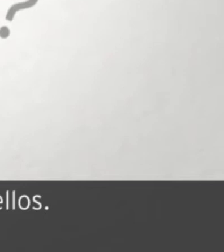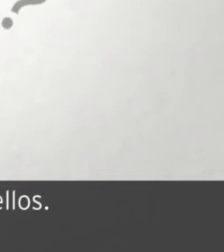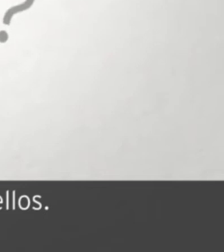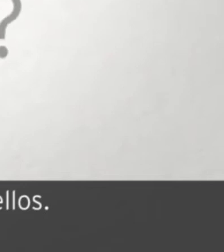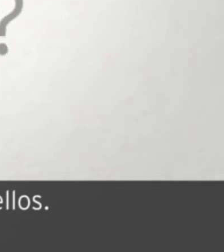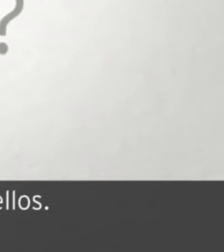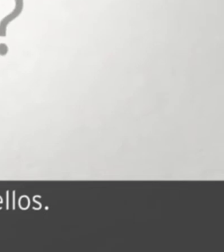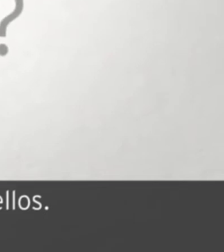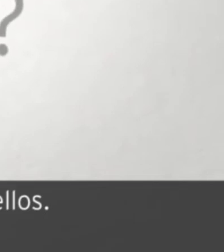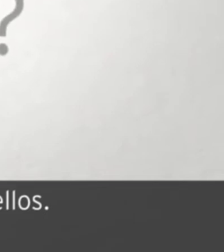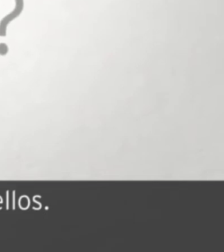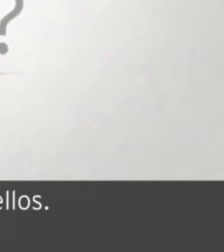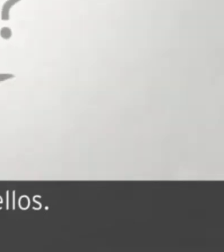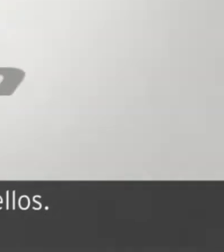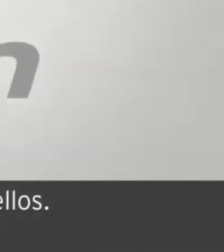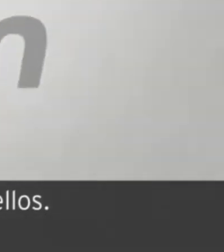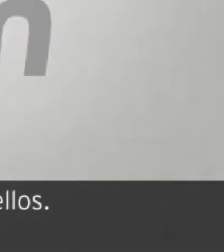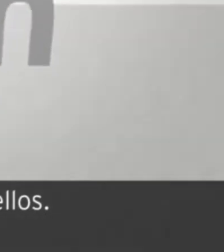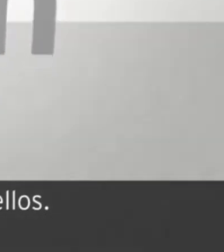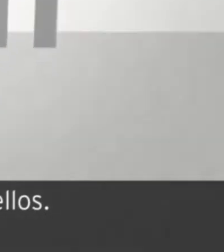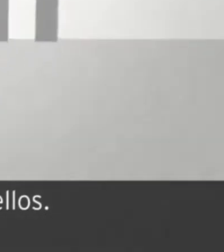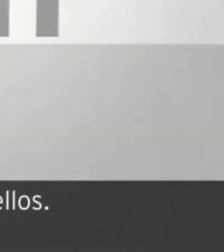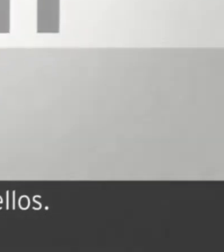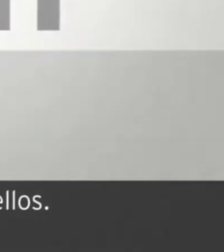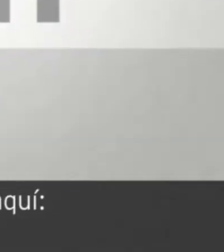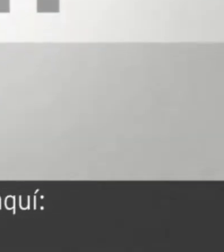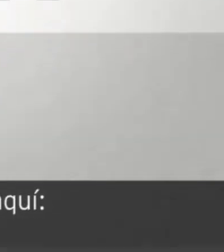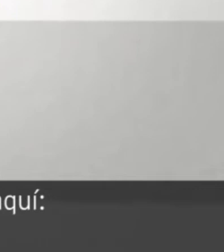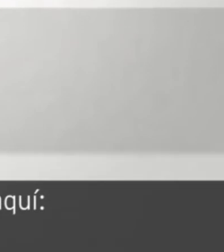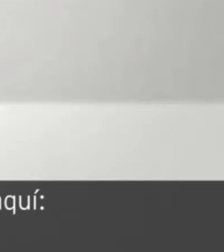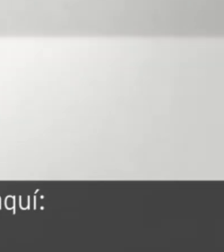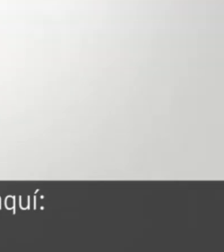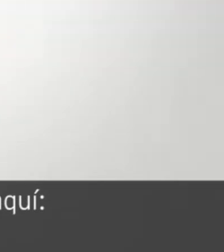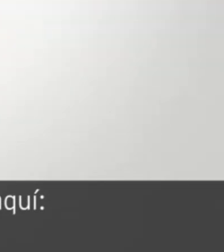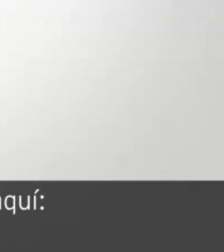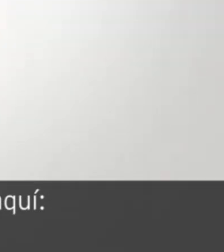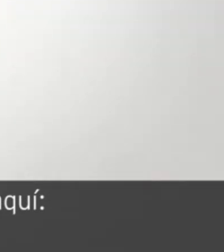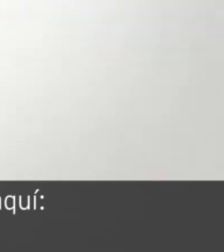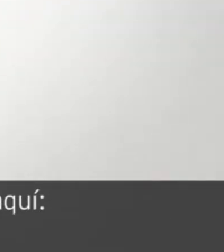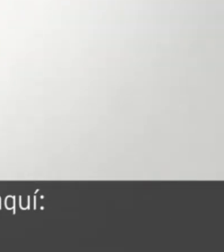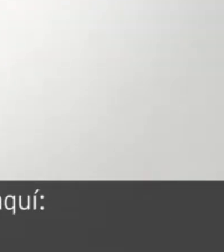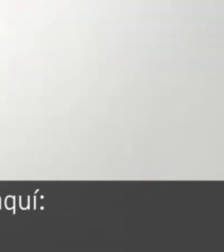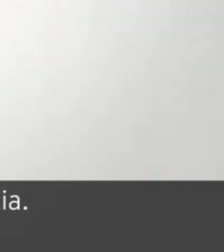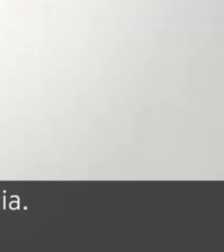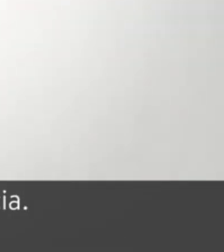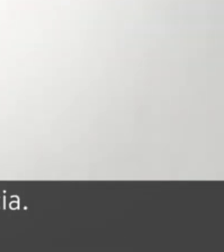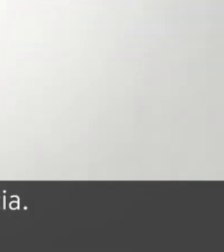research reports tell us so, and there are lots of them. Let's be clear exactly what we're talking about